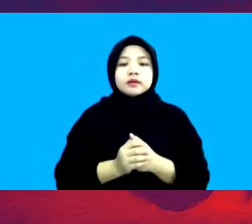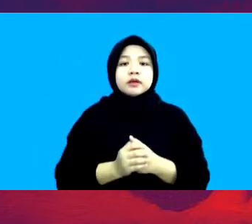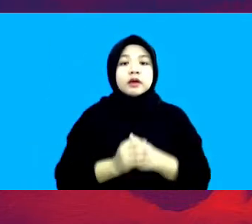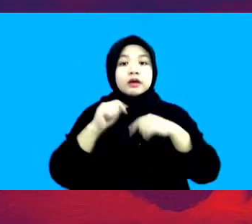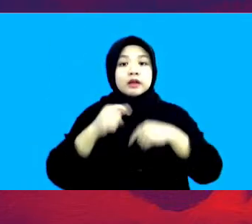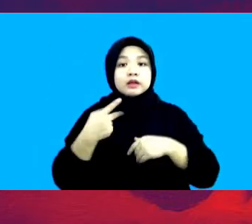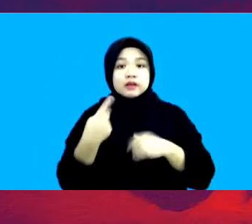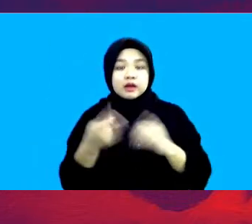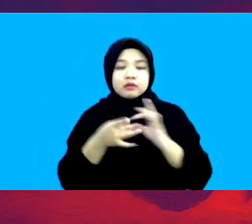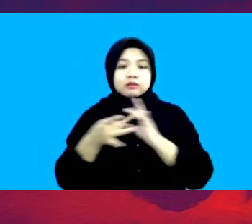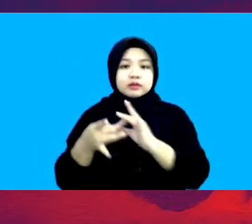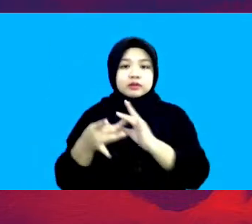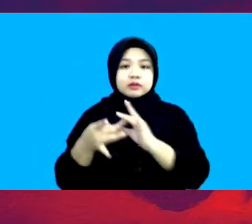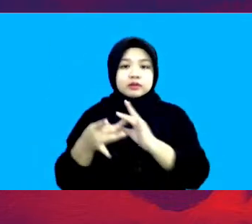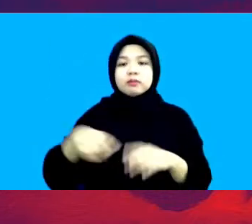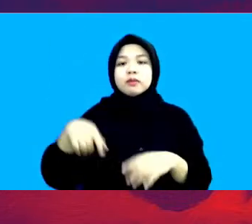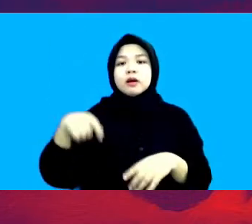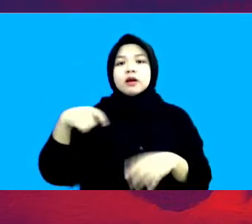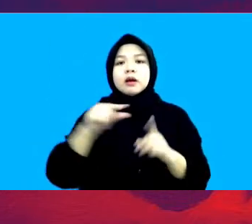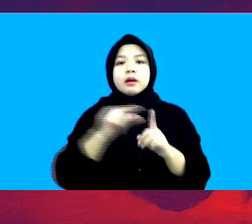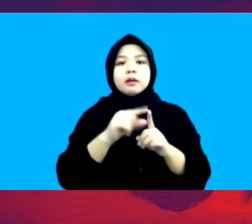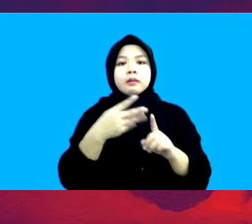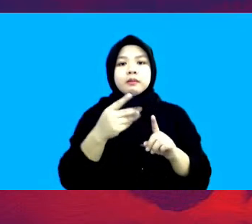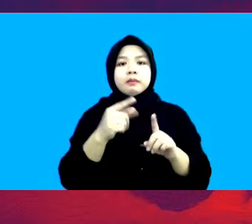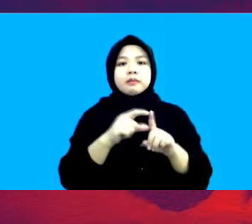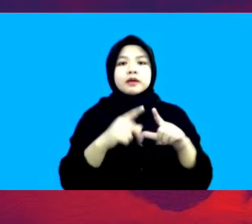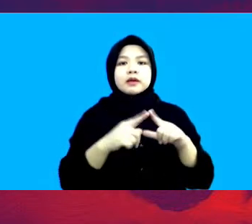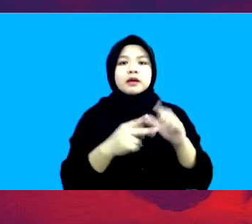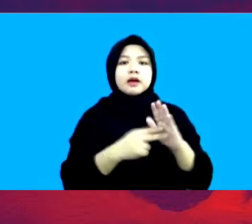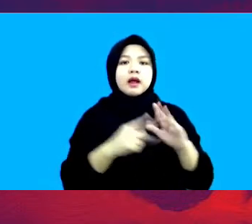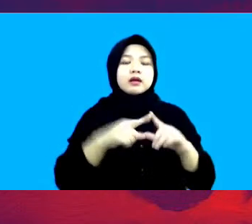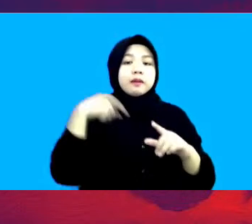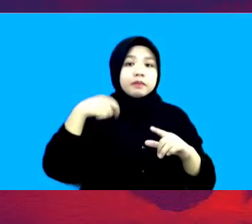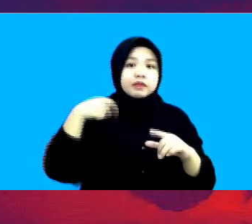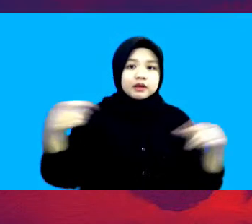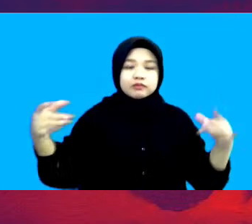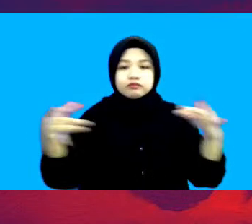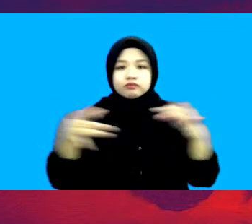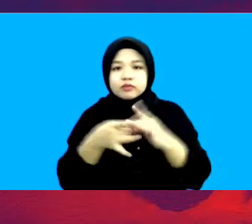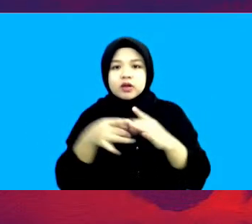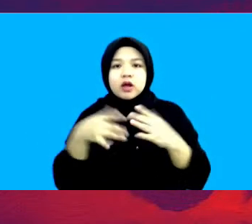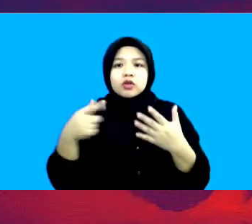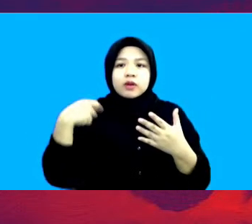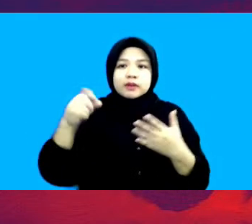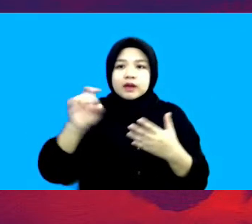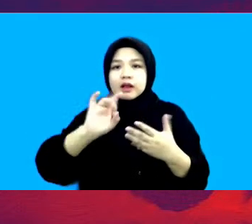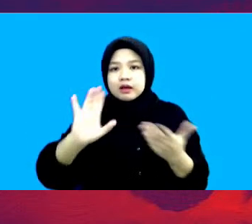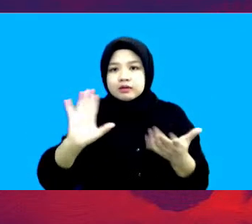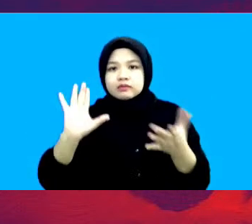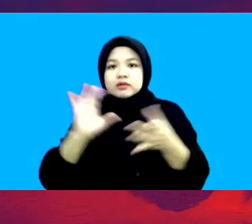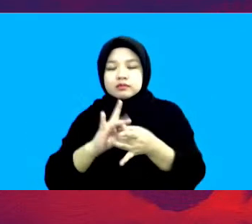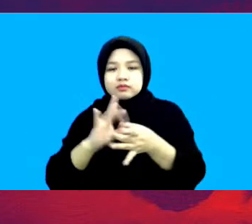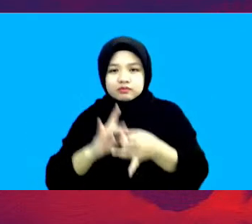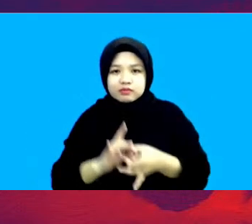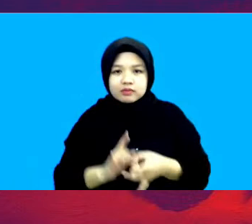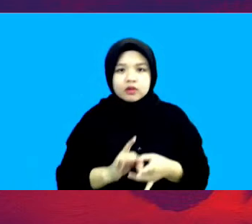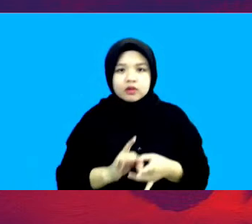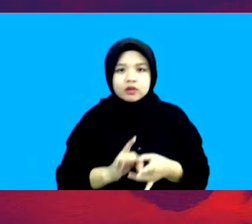ministers and agricultural ministers, or maybe other ministers connected to this story of